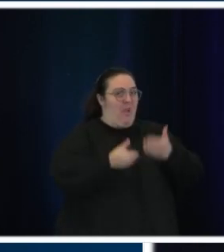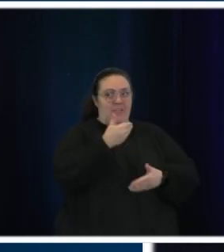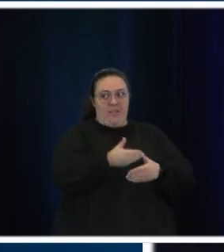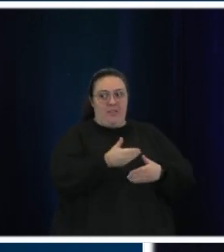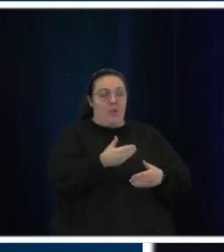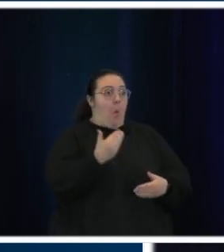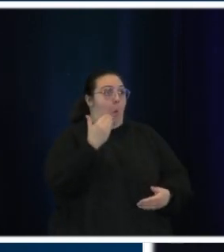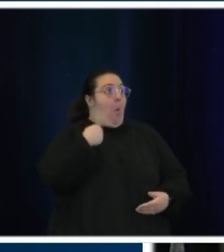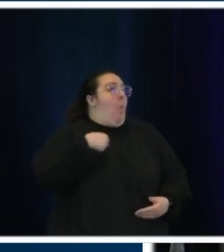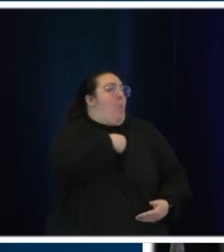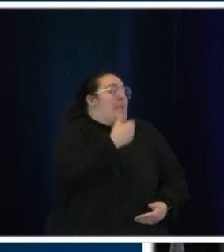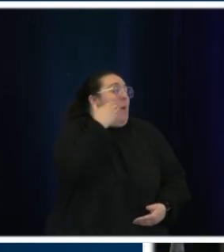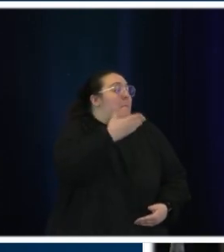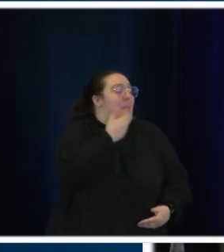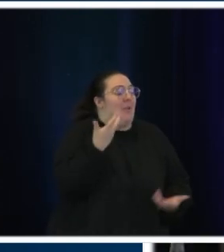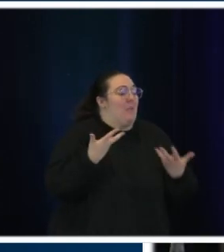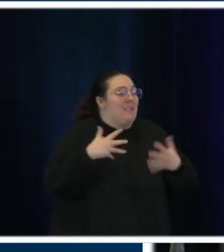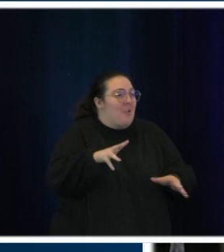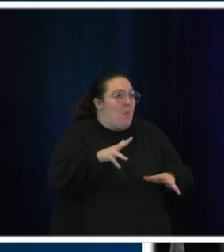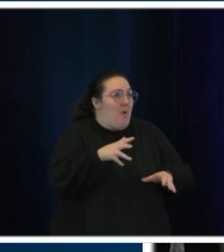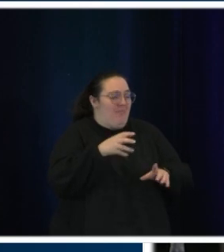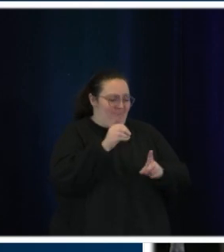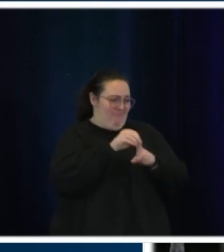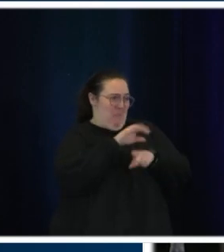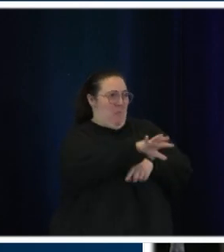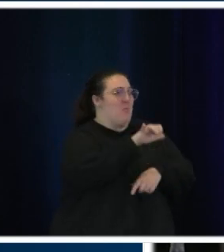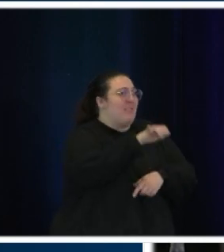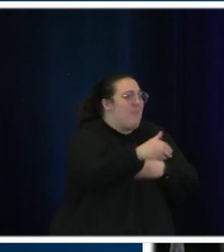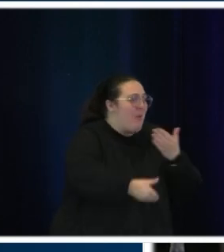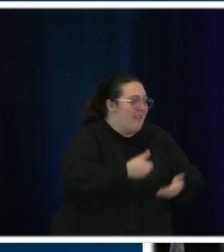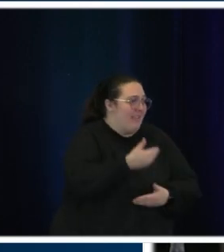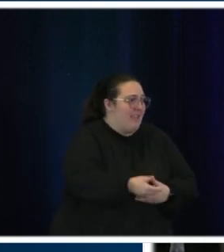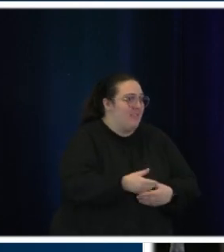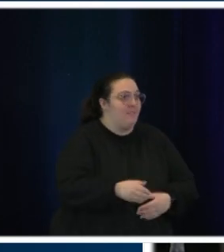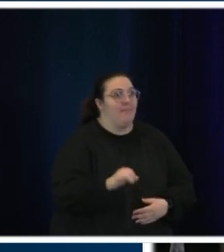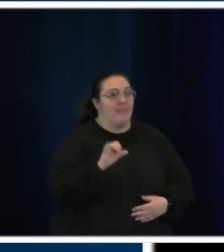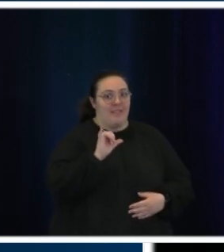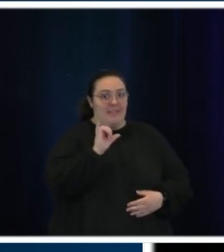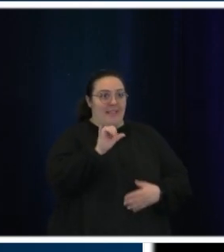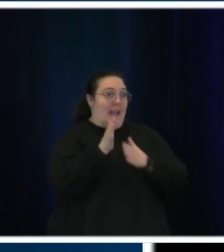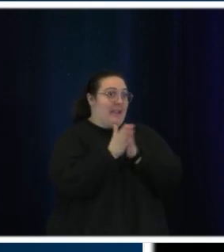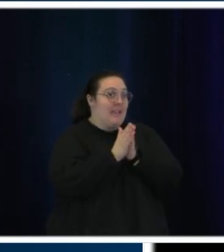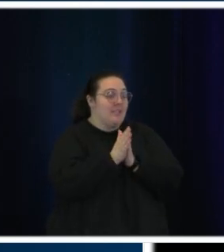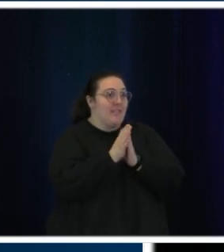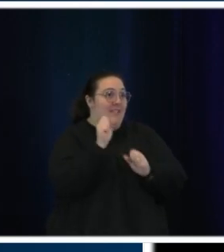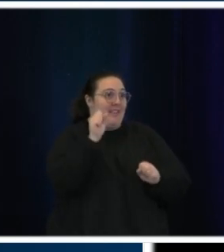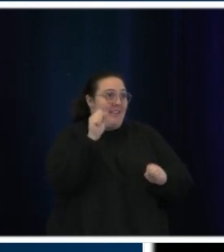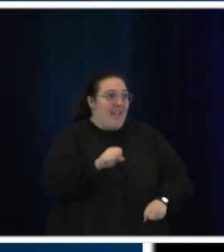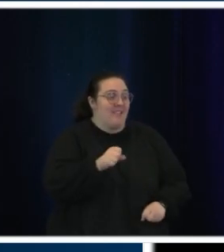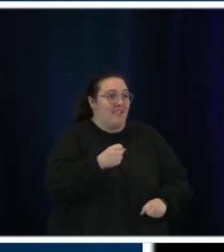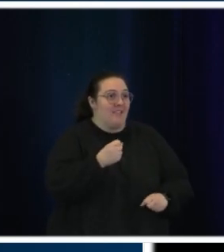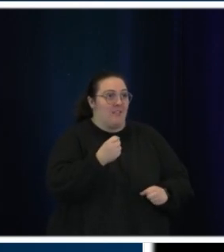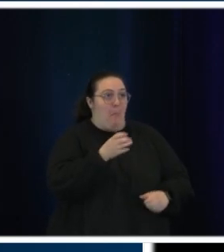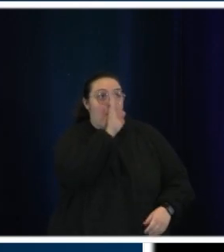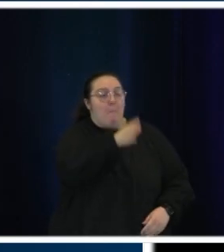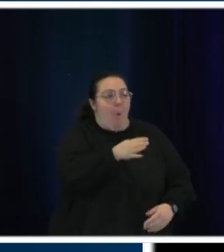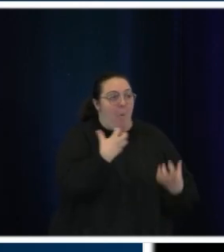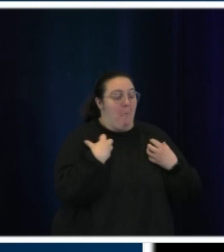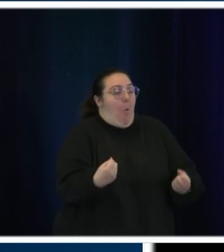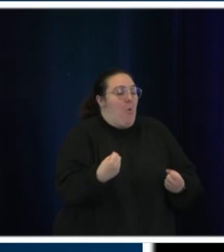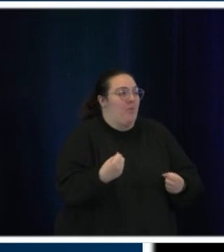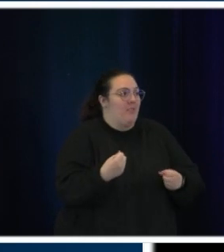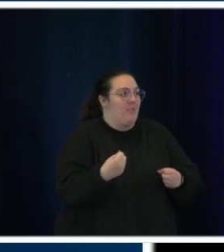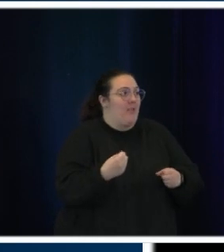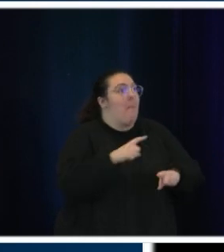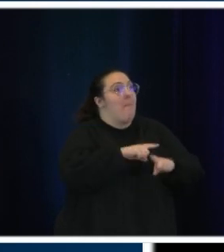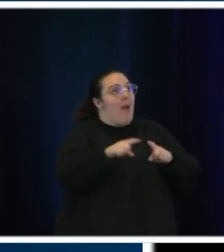right? So it's a bold initiative. We need all hands on deck. We're doing some fundraising to help